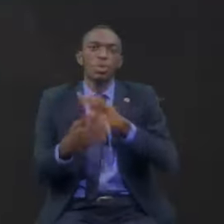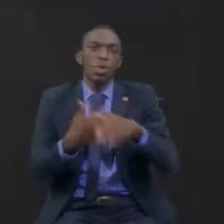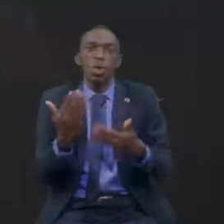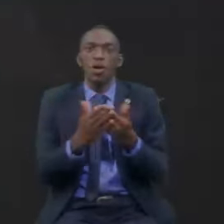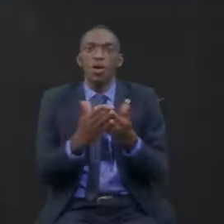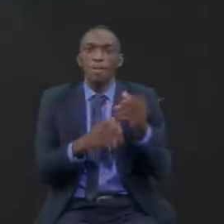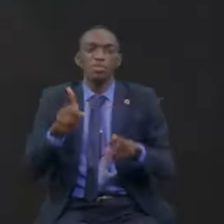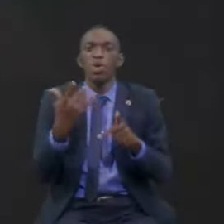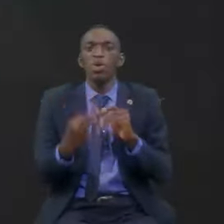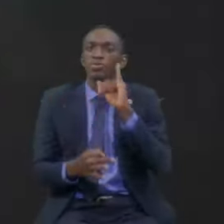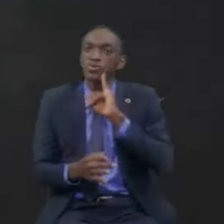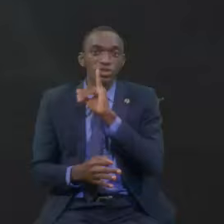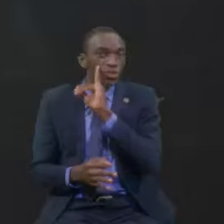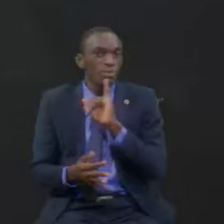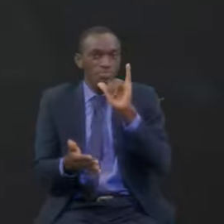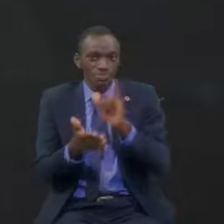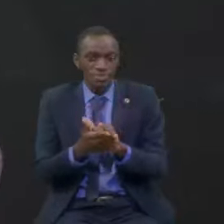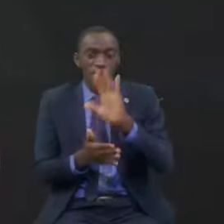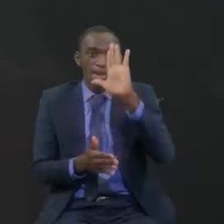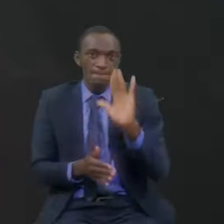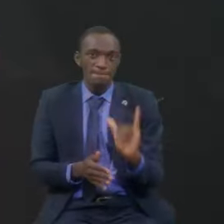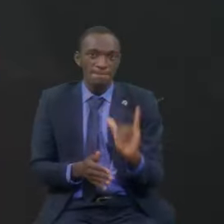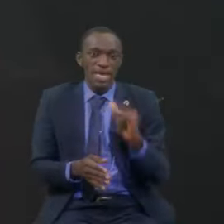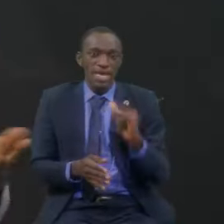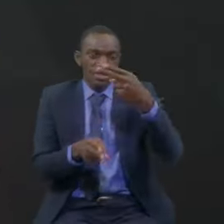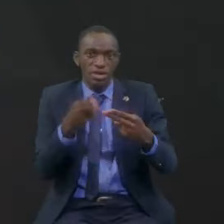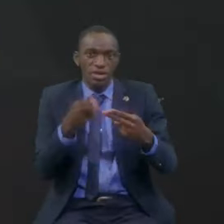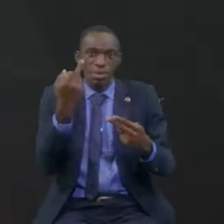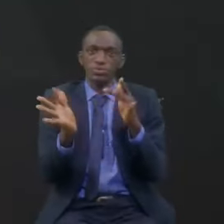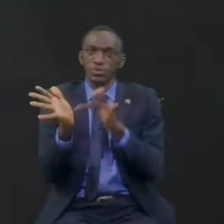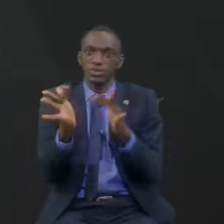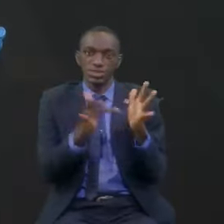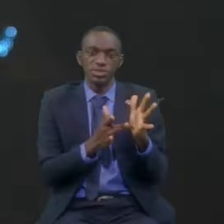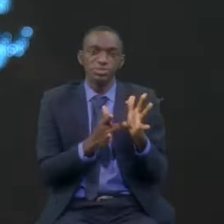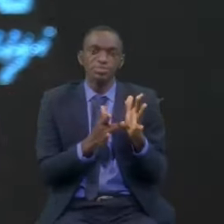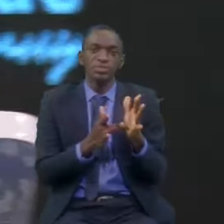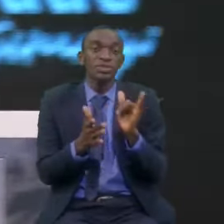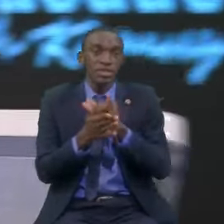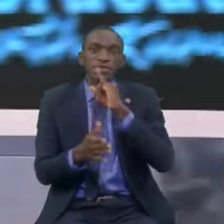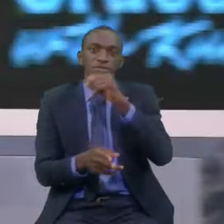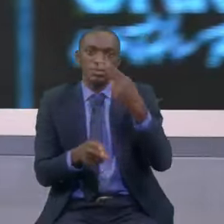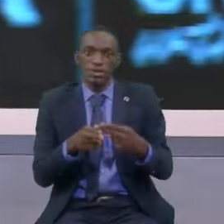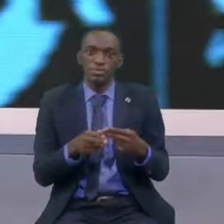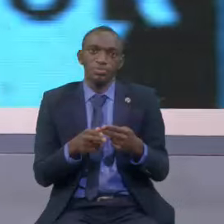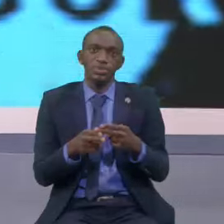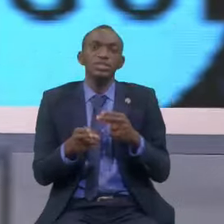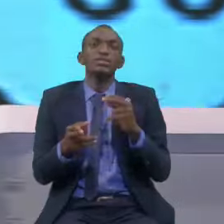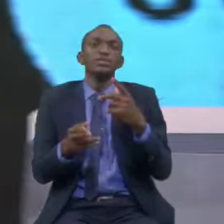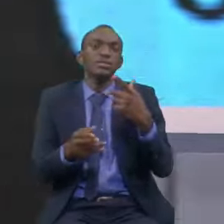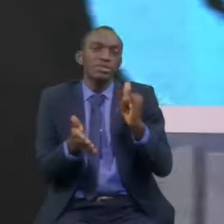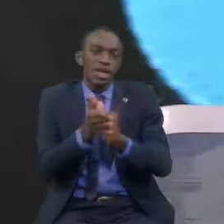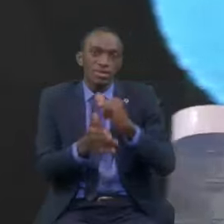that by the name of Jesus, that's the name, that name has